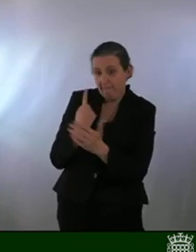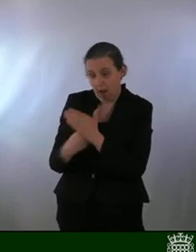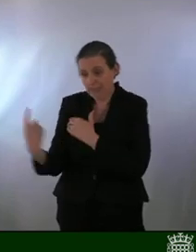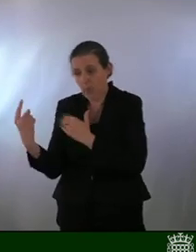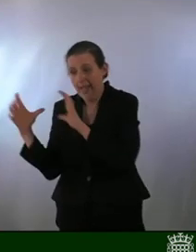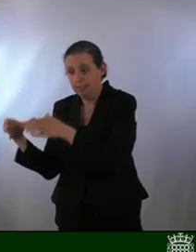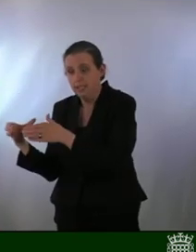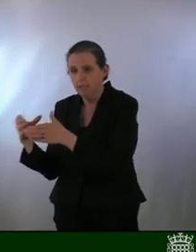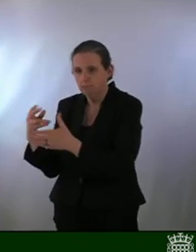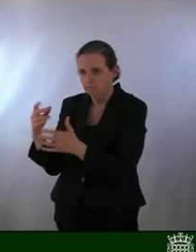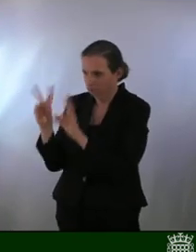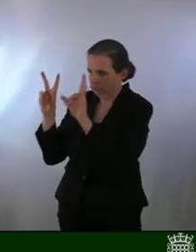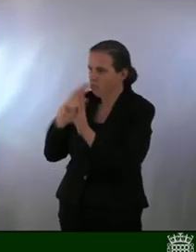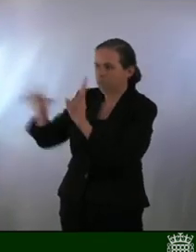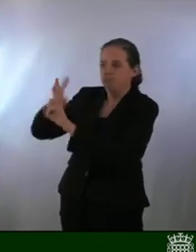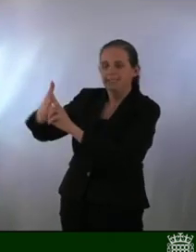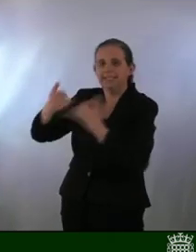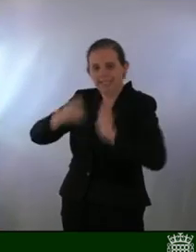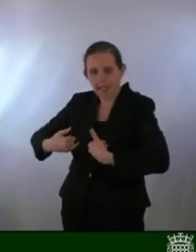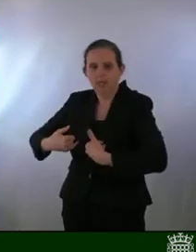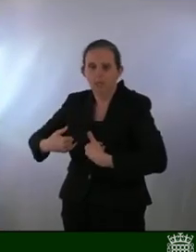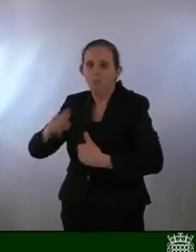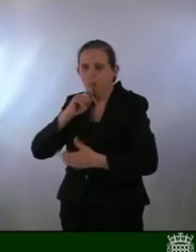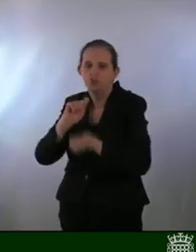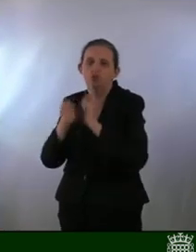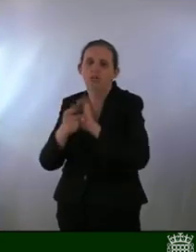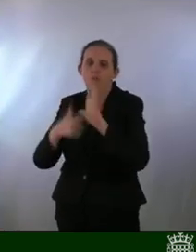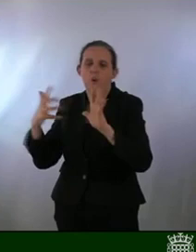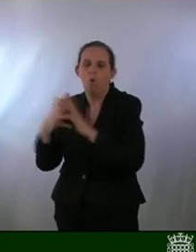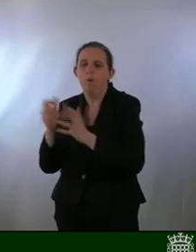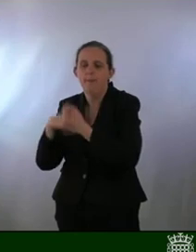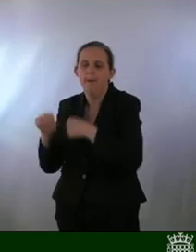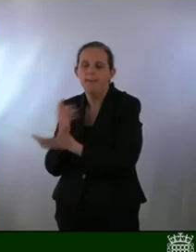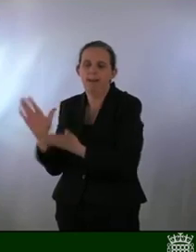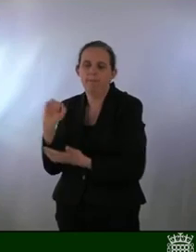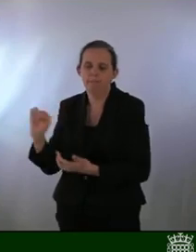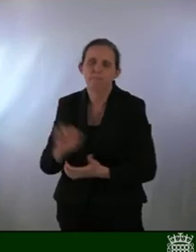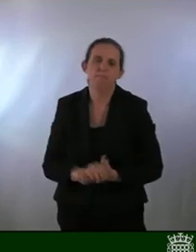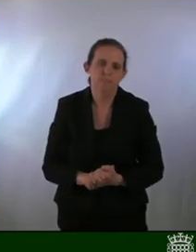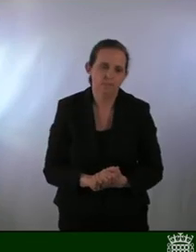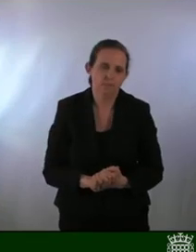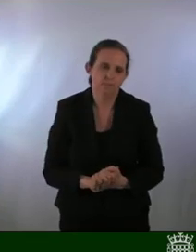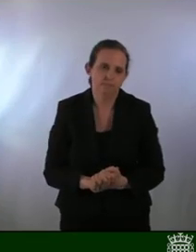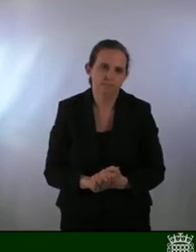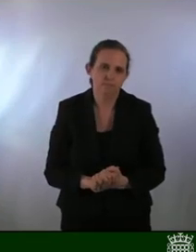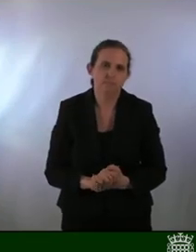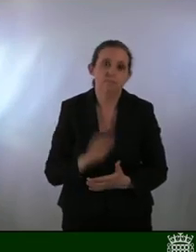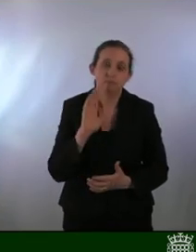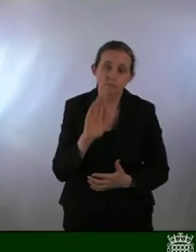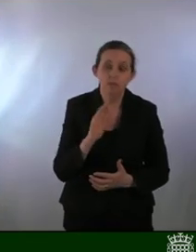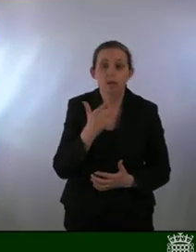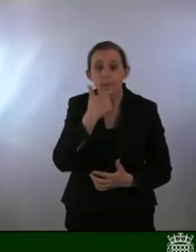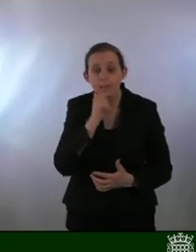are clearly deemed to be sick for these sorts of purposes. Dr. Rupert. Mr. Speaker, among those who can't work from home, who